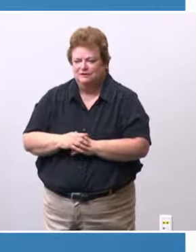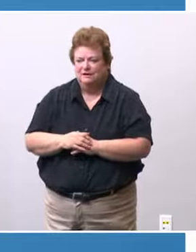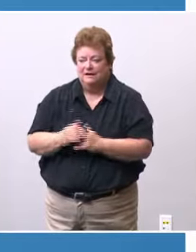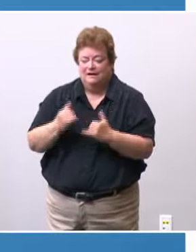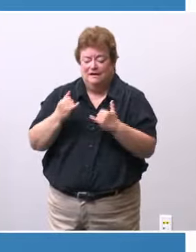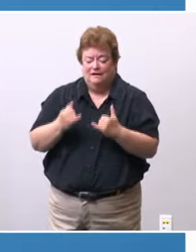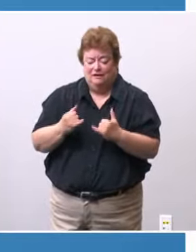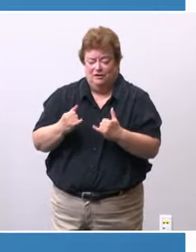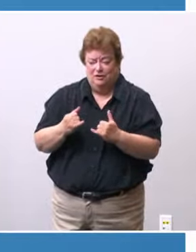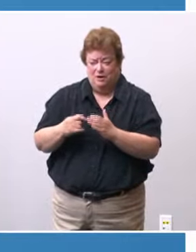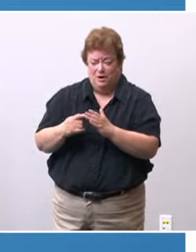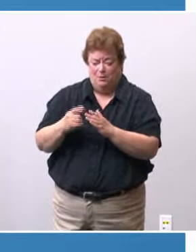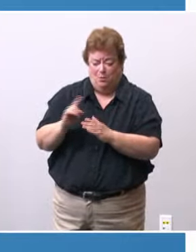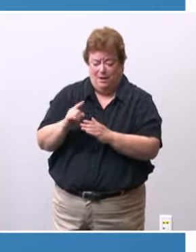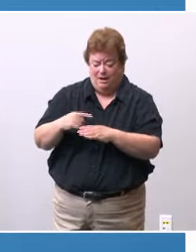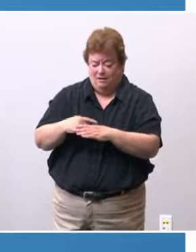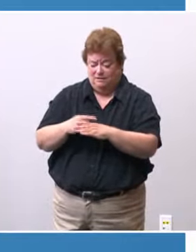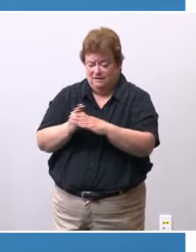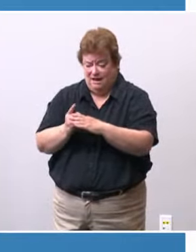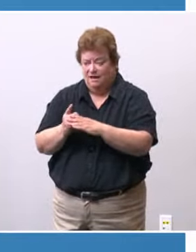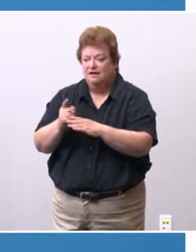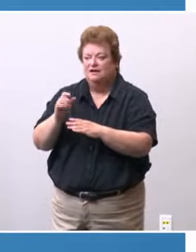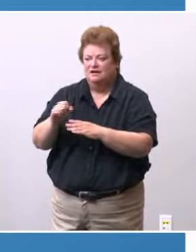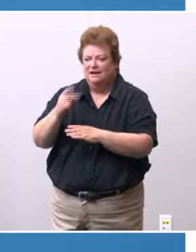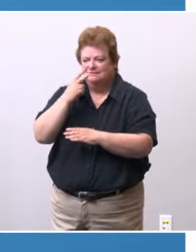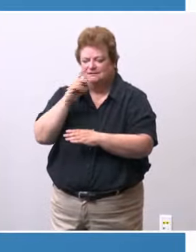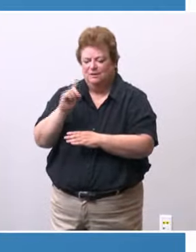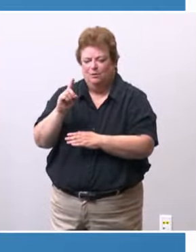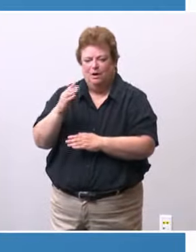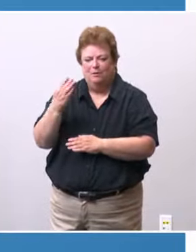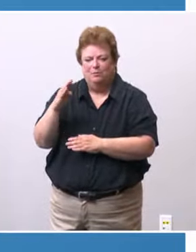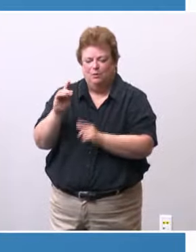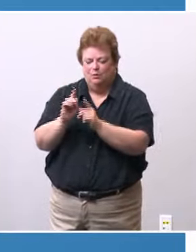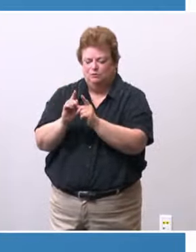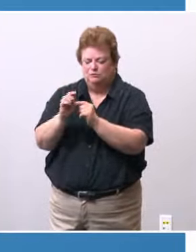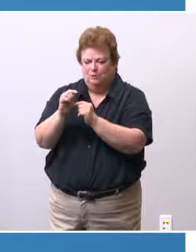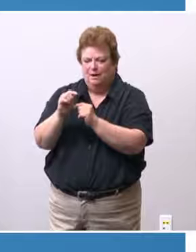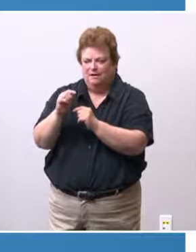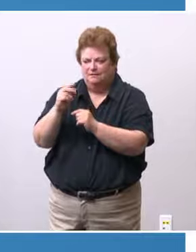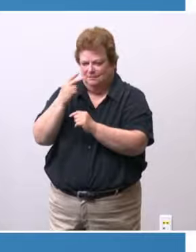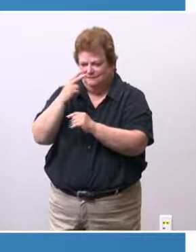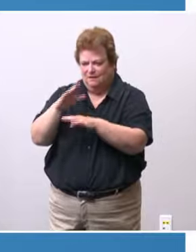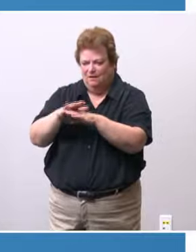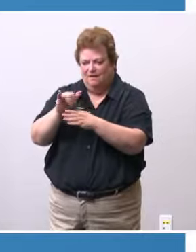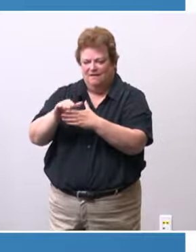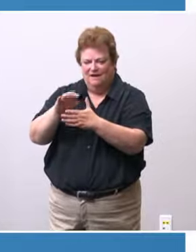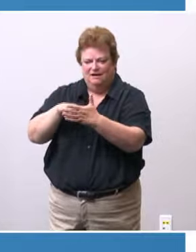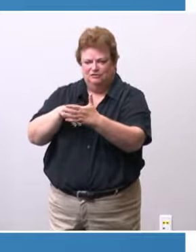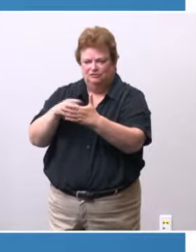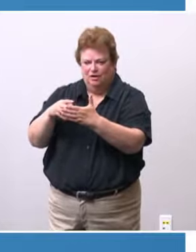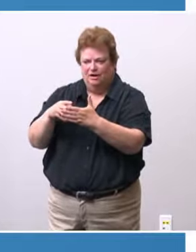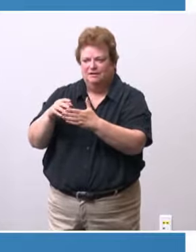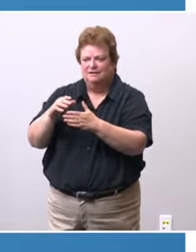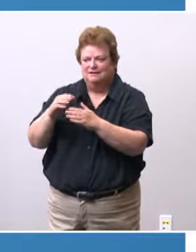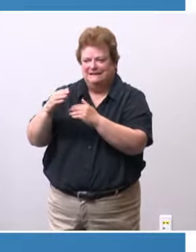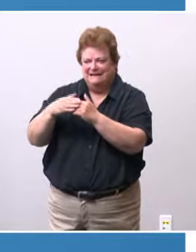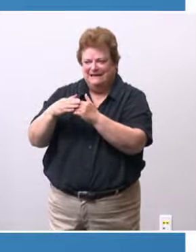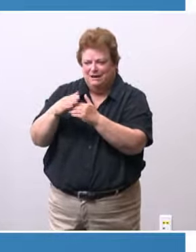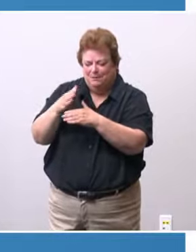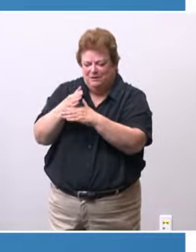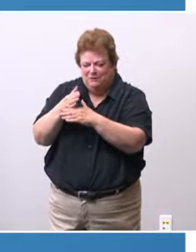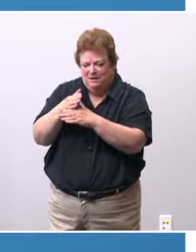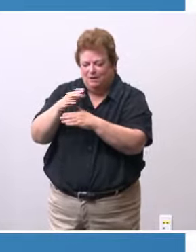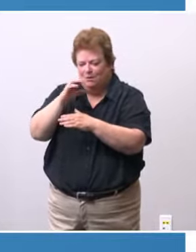of the dial is indicated by the blue square outlined in red, which can be seen on this chart just on the border of the orange and